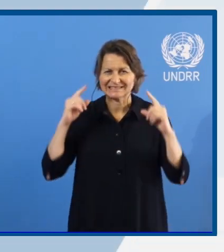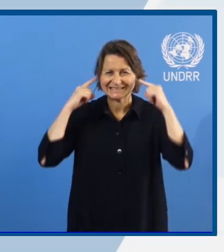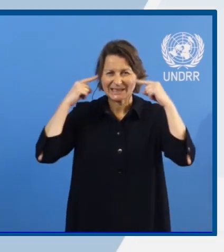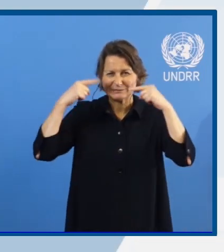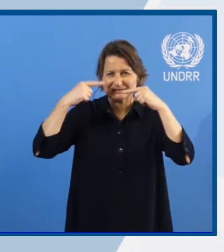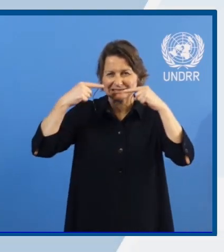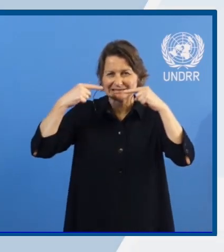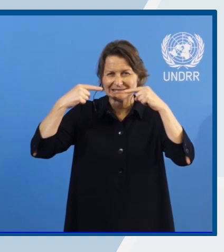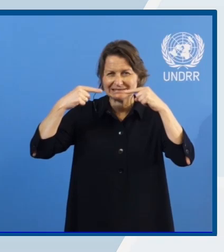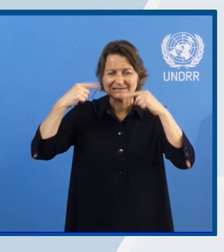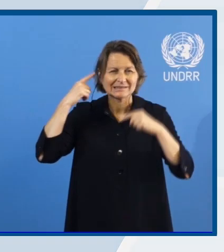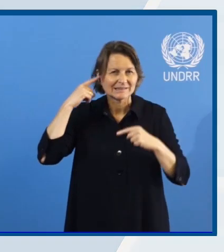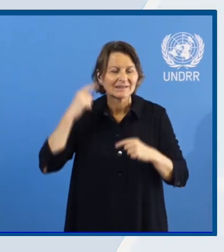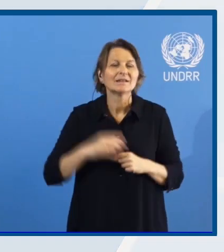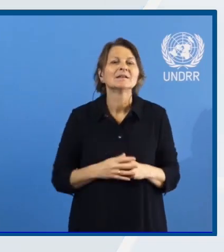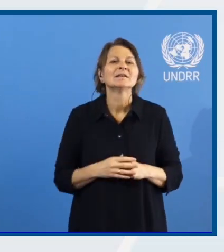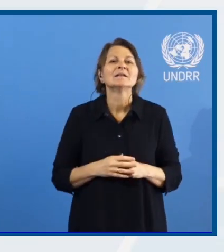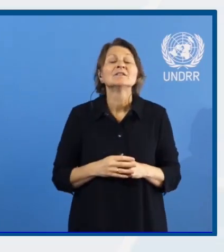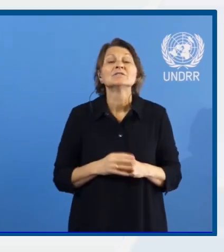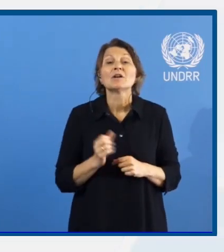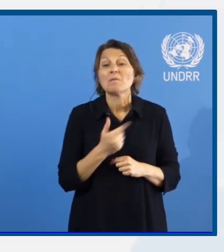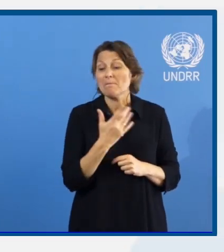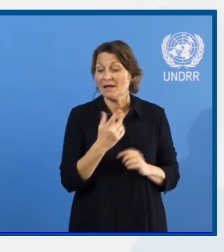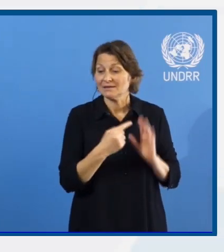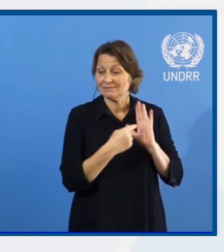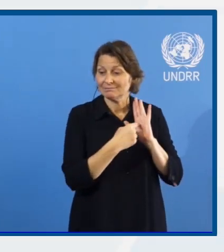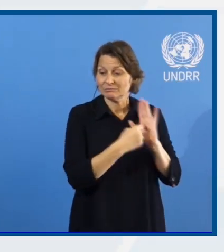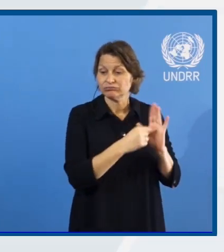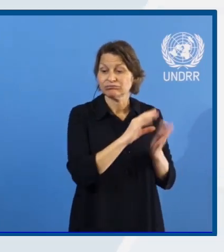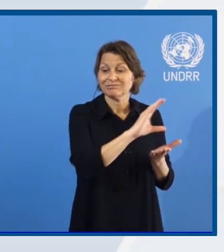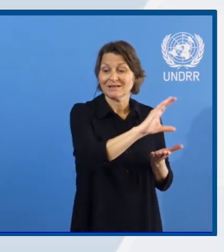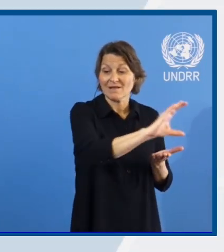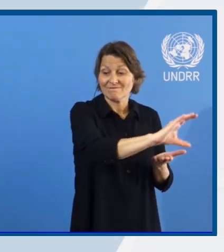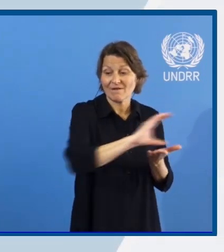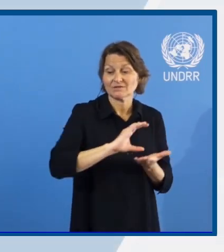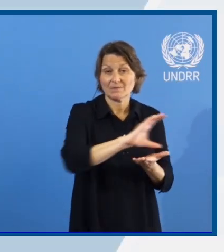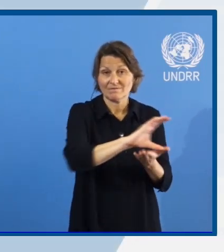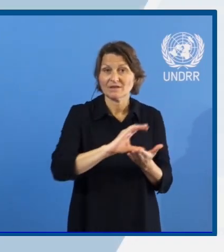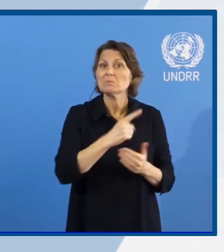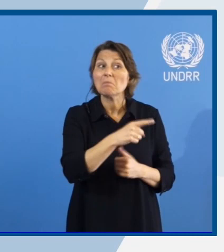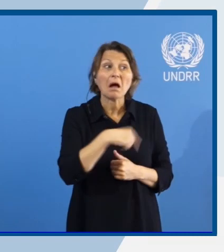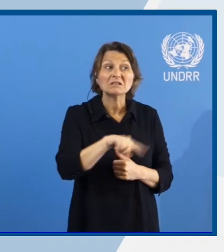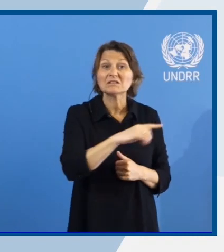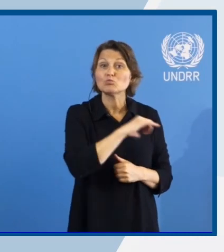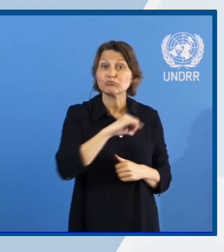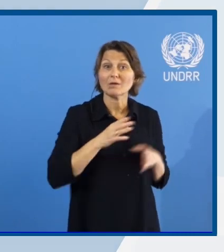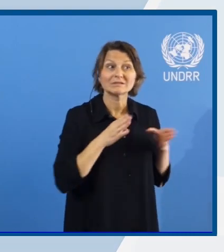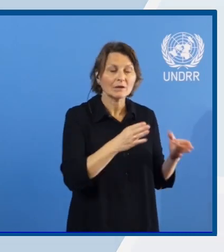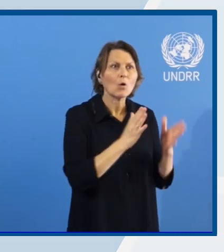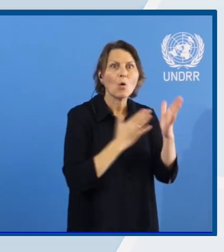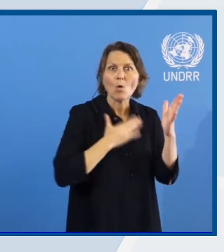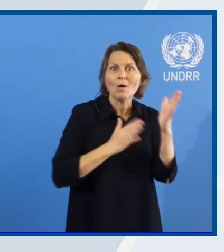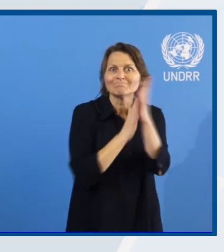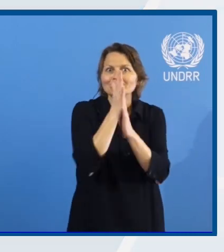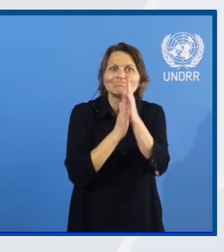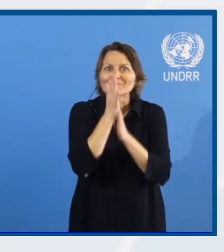have real examples of incentives for the private sector to invest a